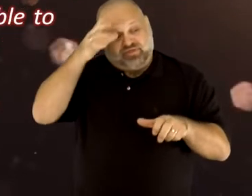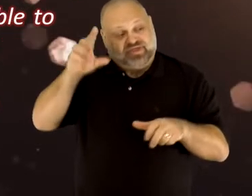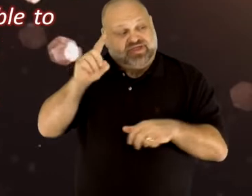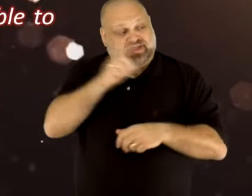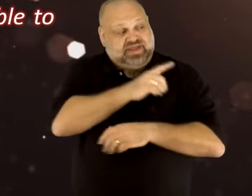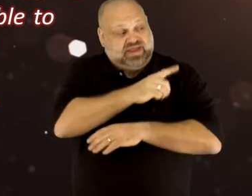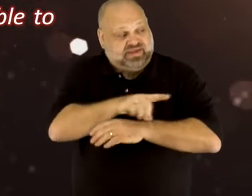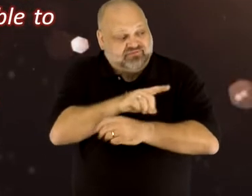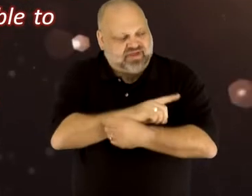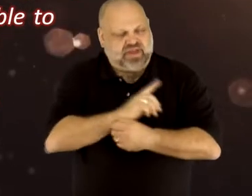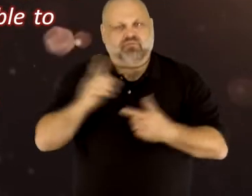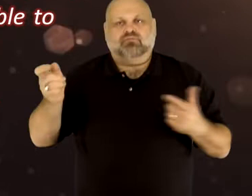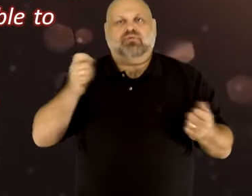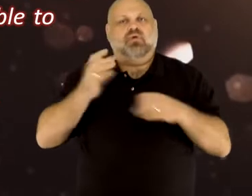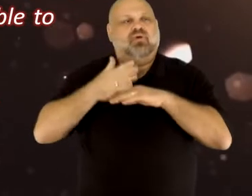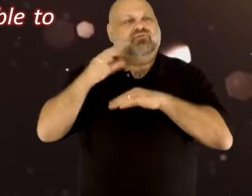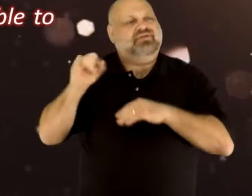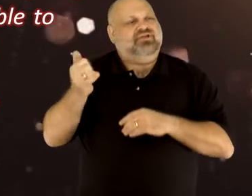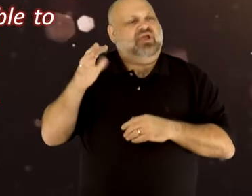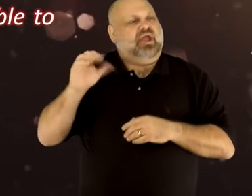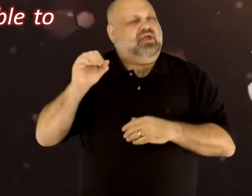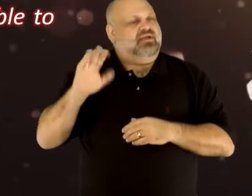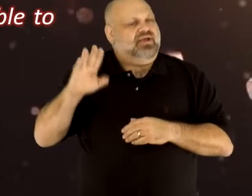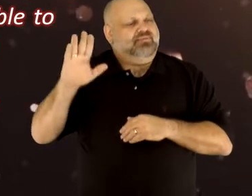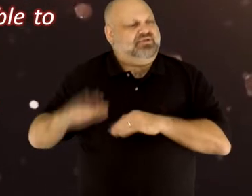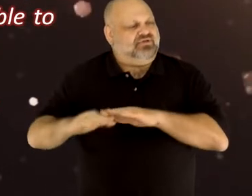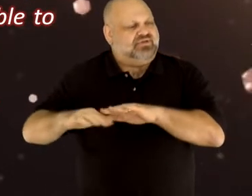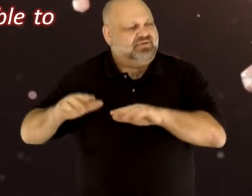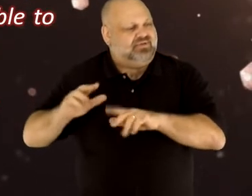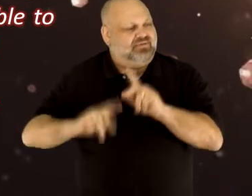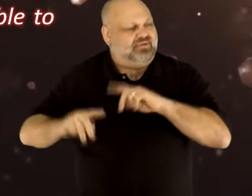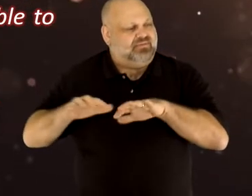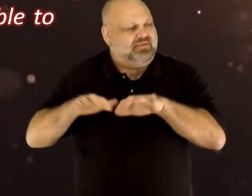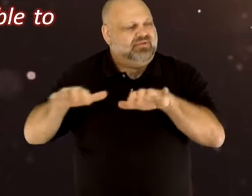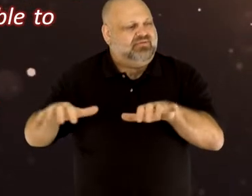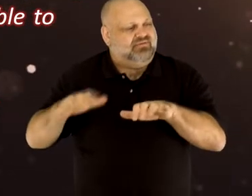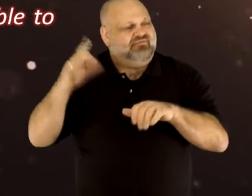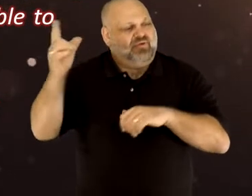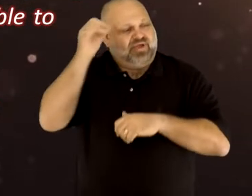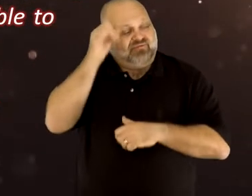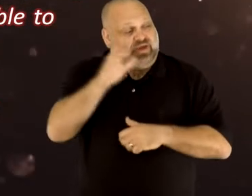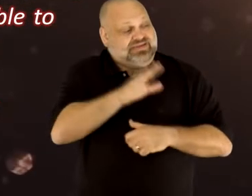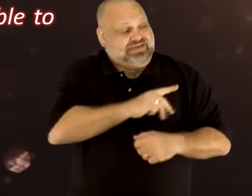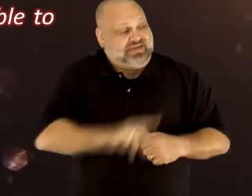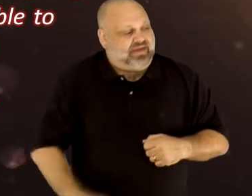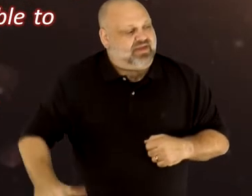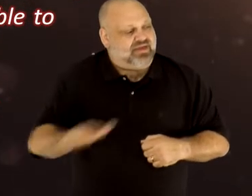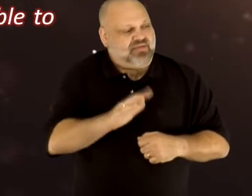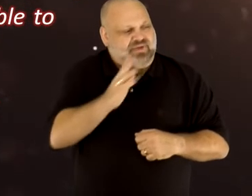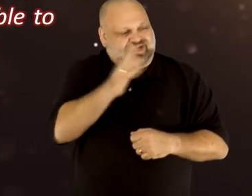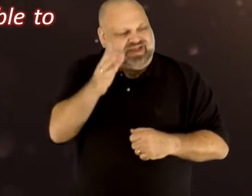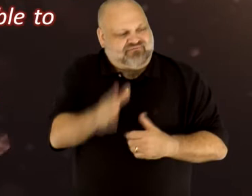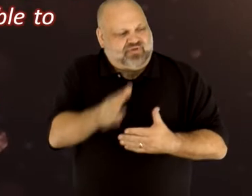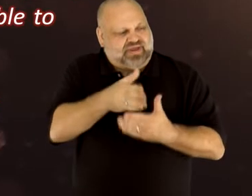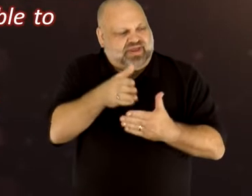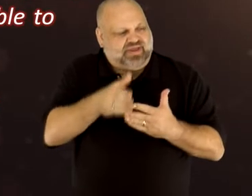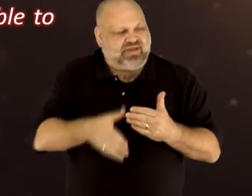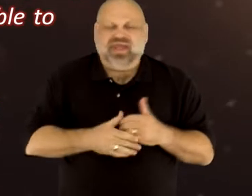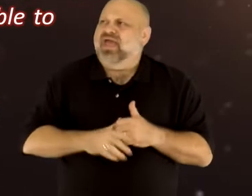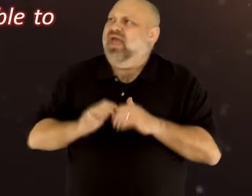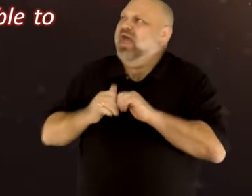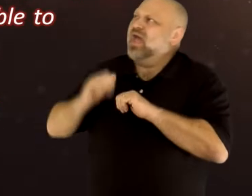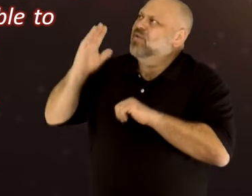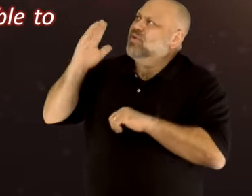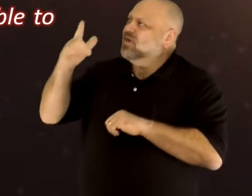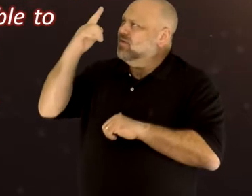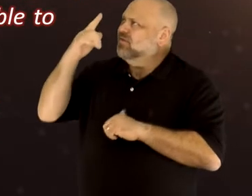over Jacob's descendants forever. His kingdom will never end." "How will this be?" Mary asked the angel, "since I